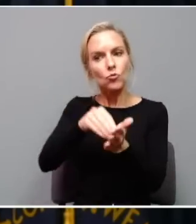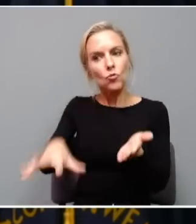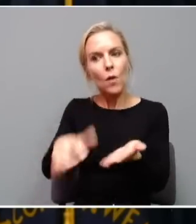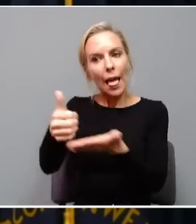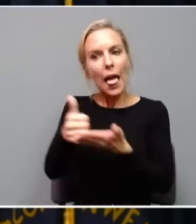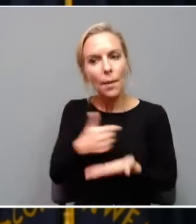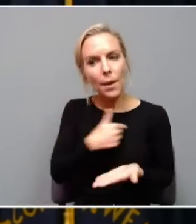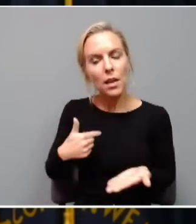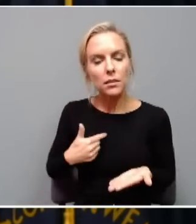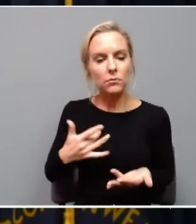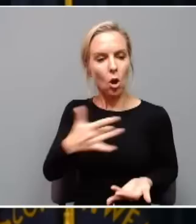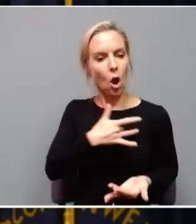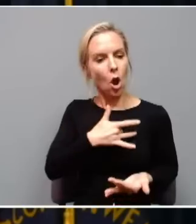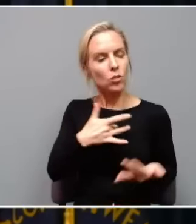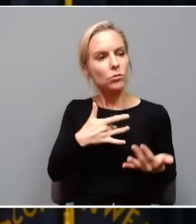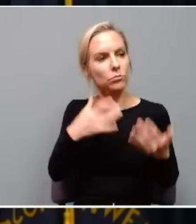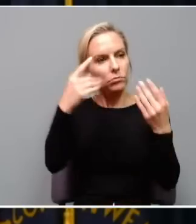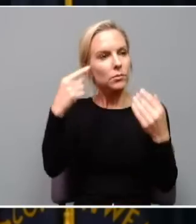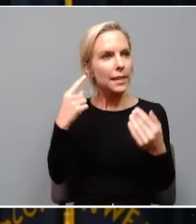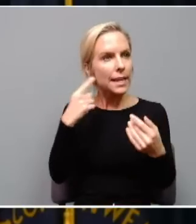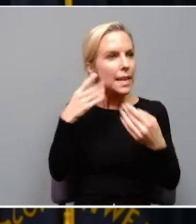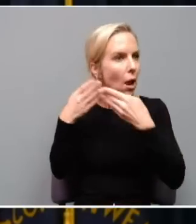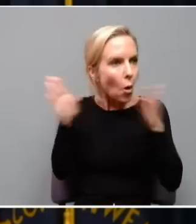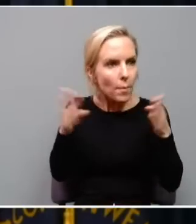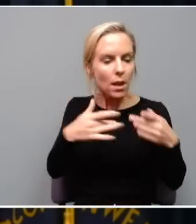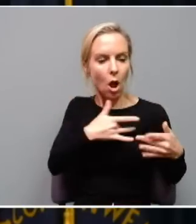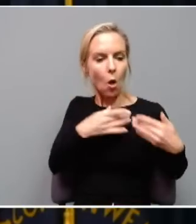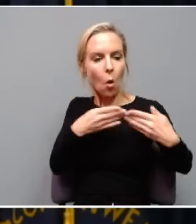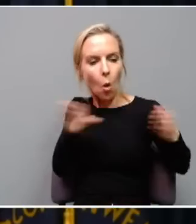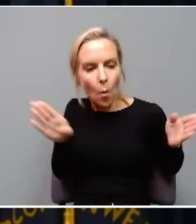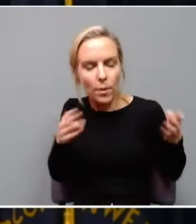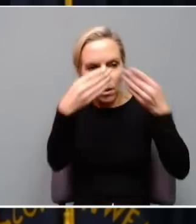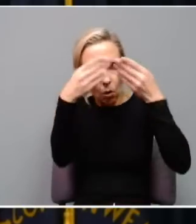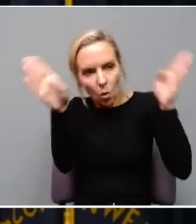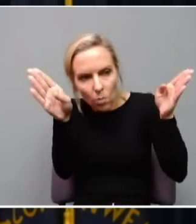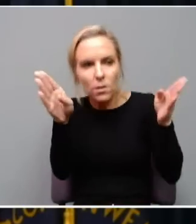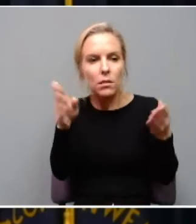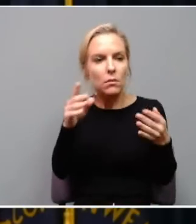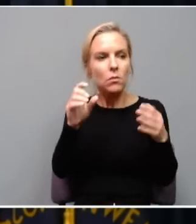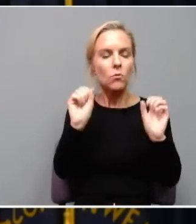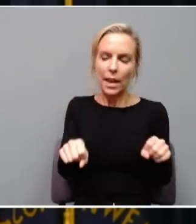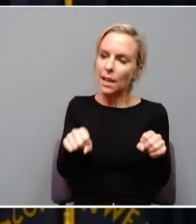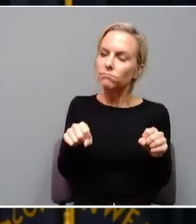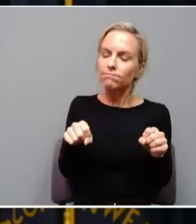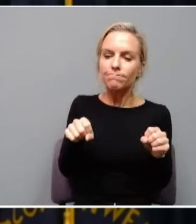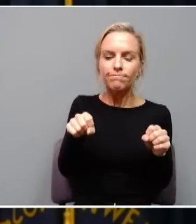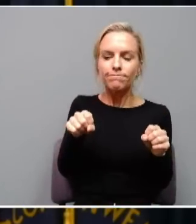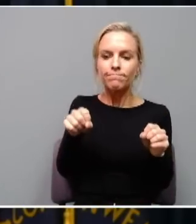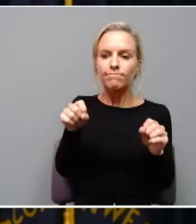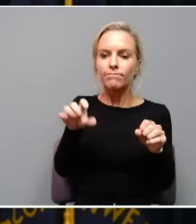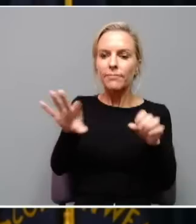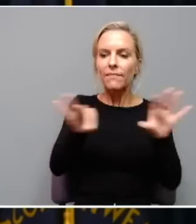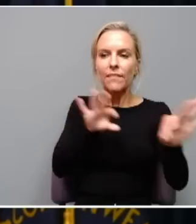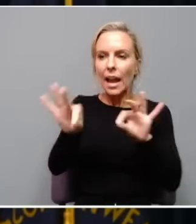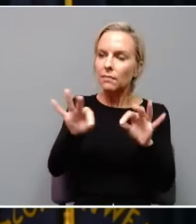our hearts open and our ears open, we can find more ways to help. All right, Stu Johnson,